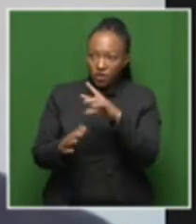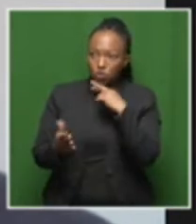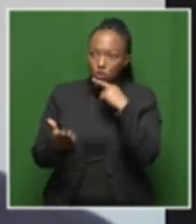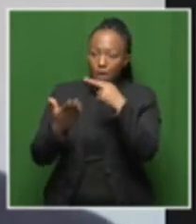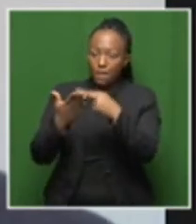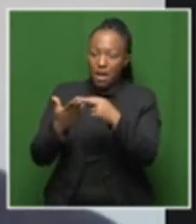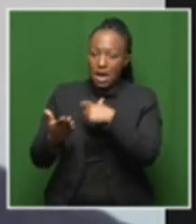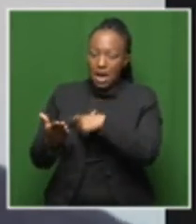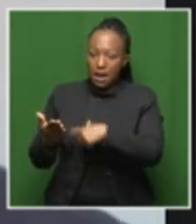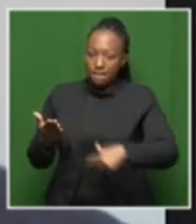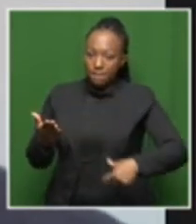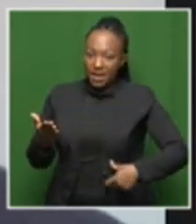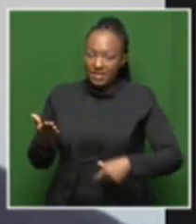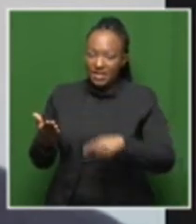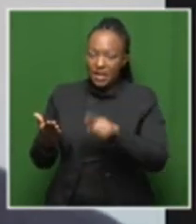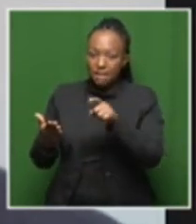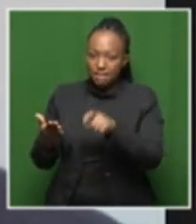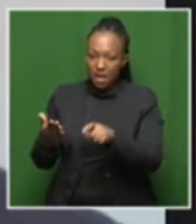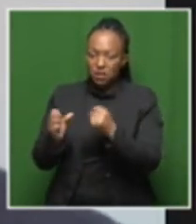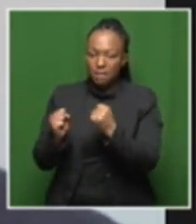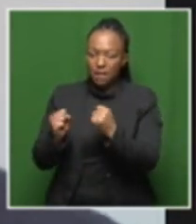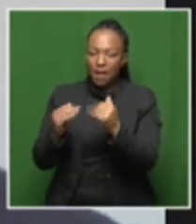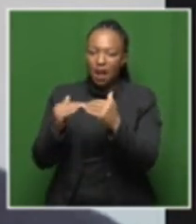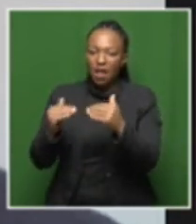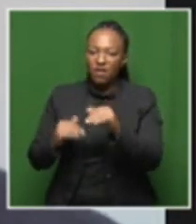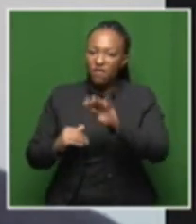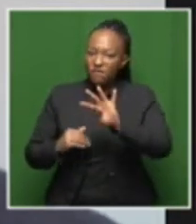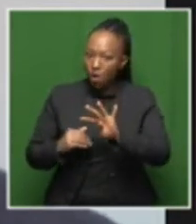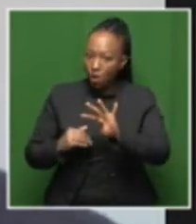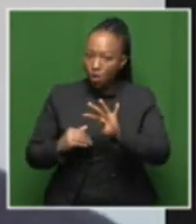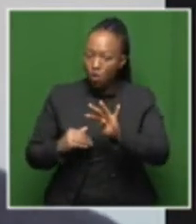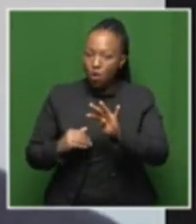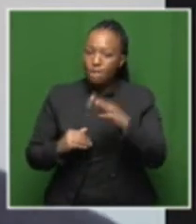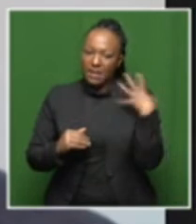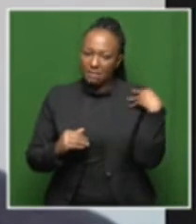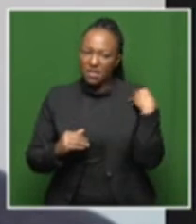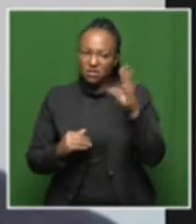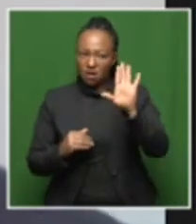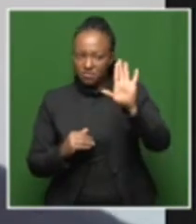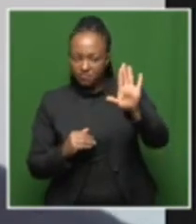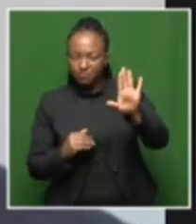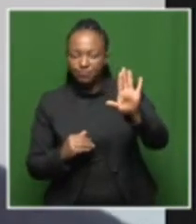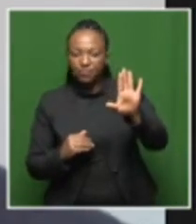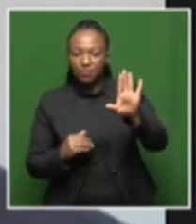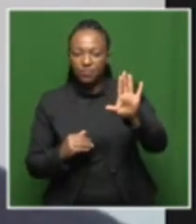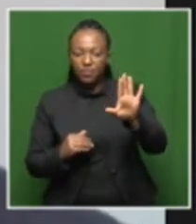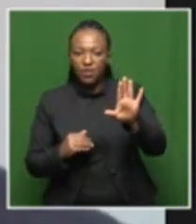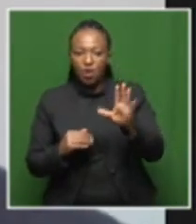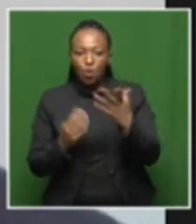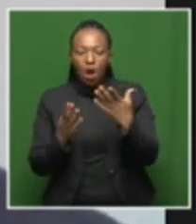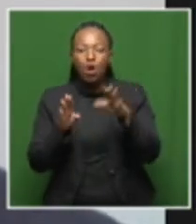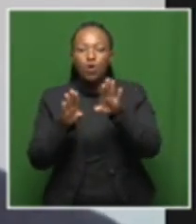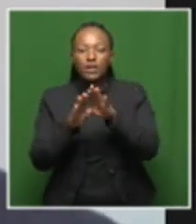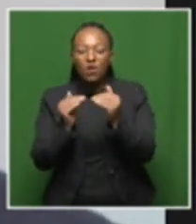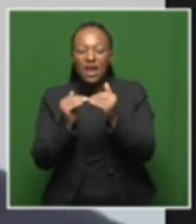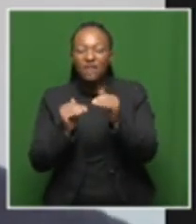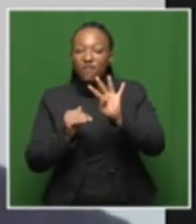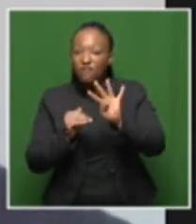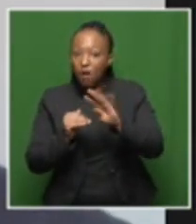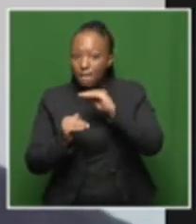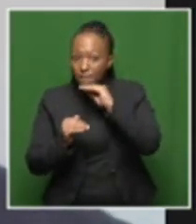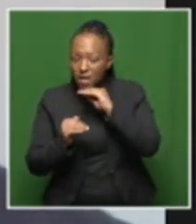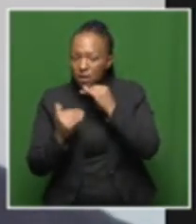President Cyril Ramaphosa keep level 4? So Minister, that's just basically about the current lockdown and whether we're